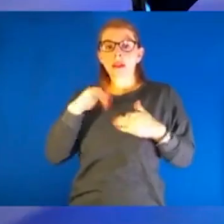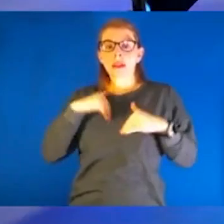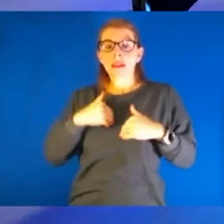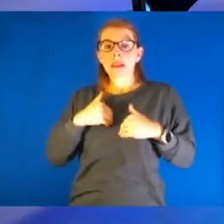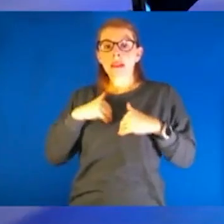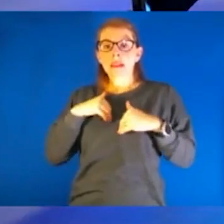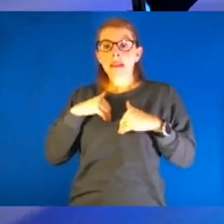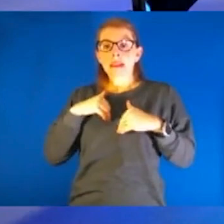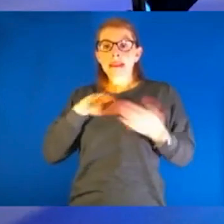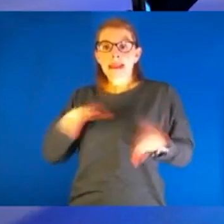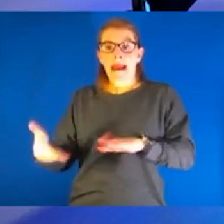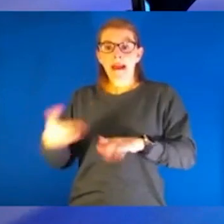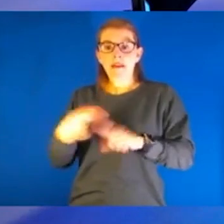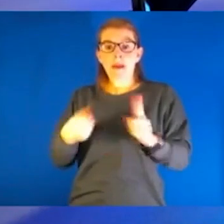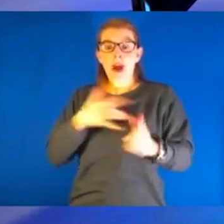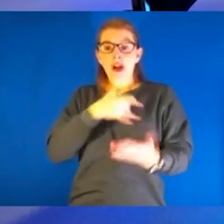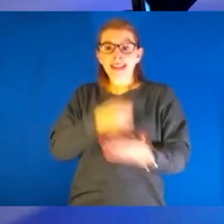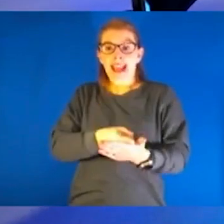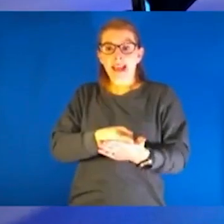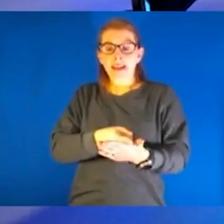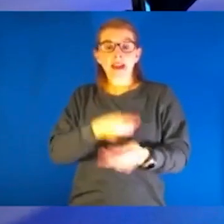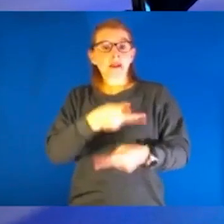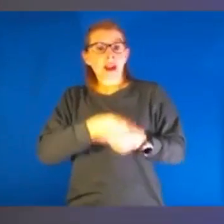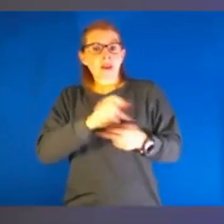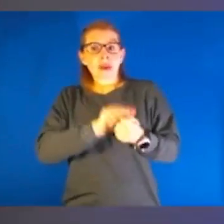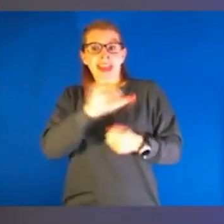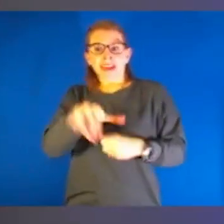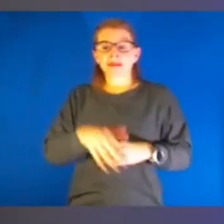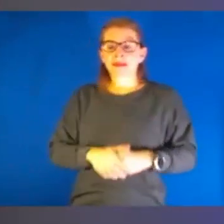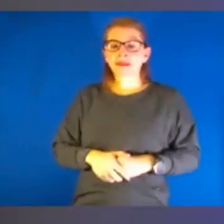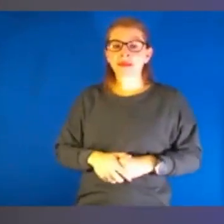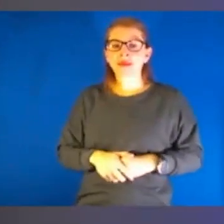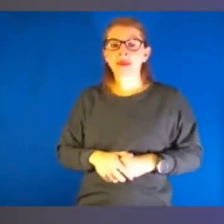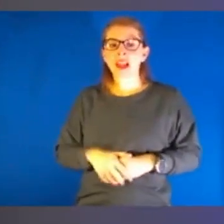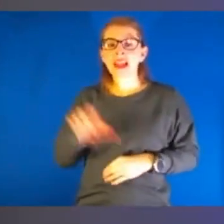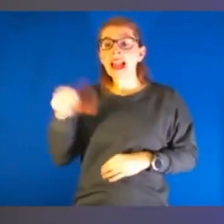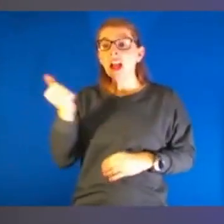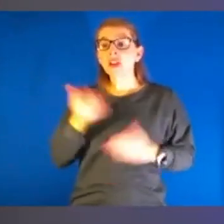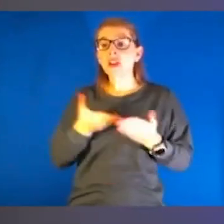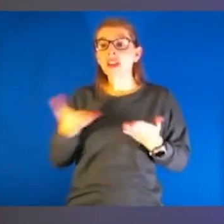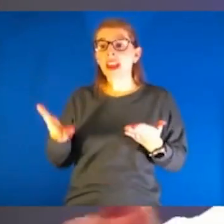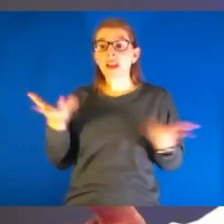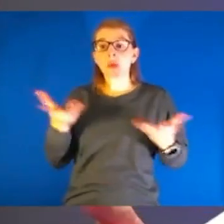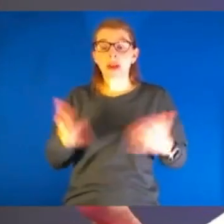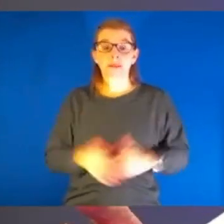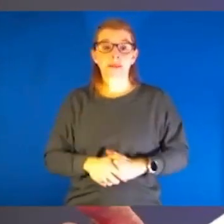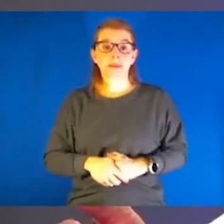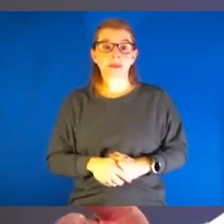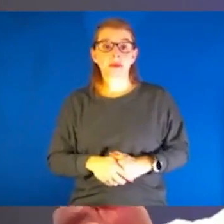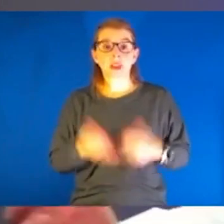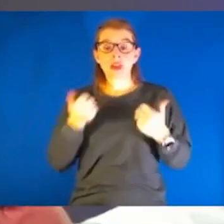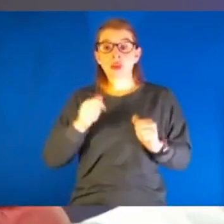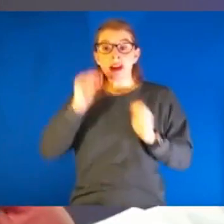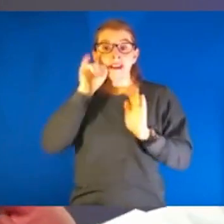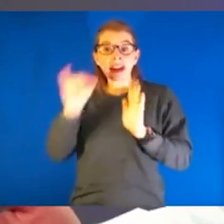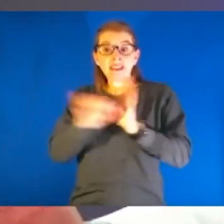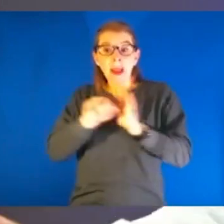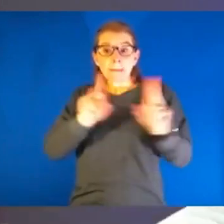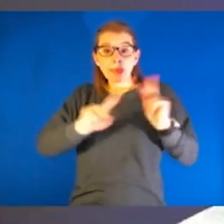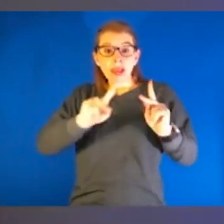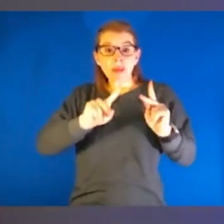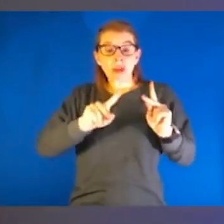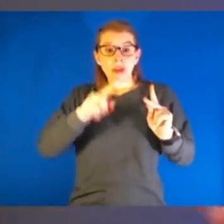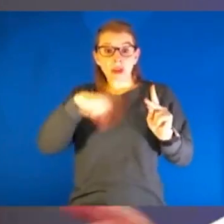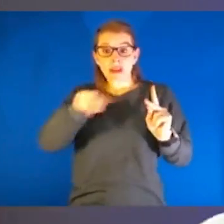want to yet. But, the other thing is trying to identify those people who are not